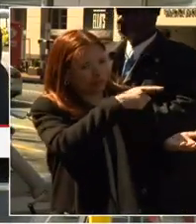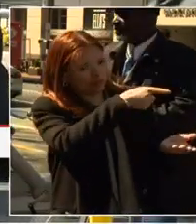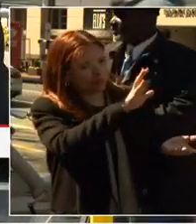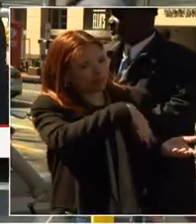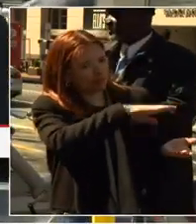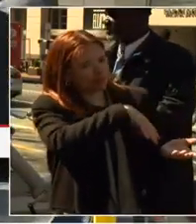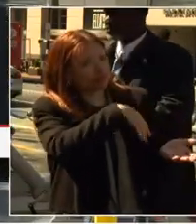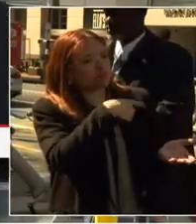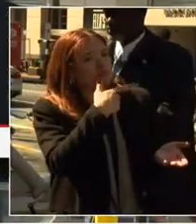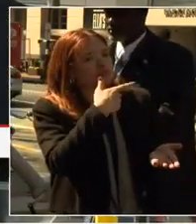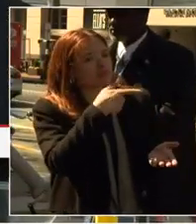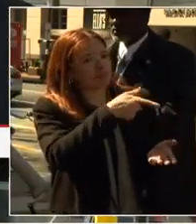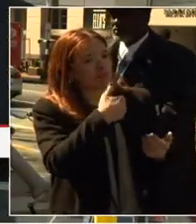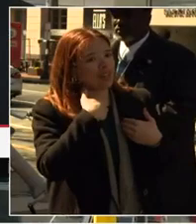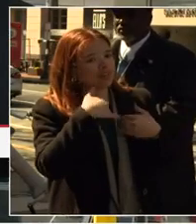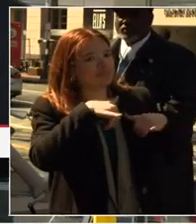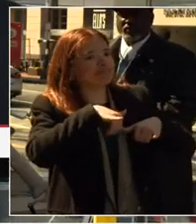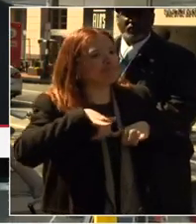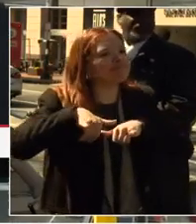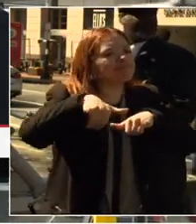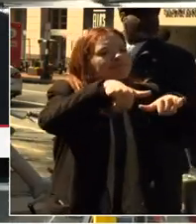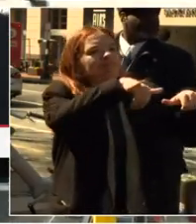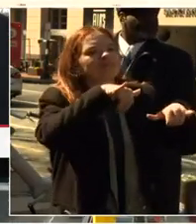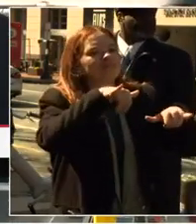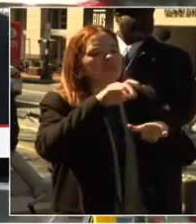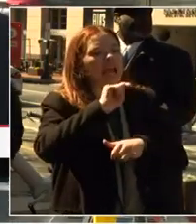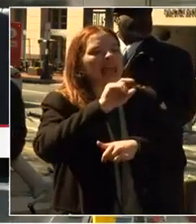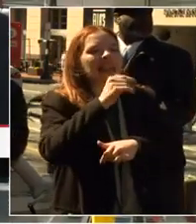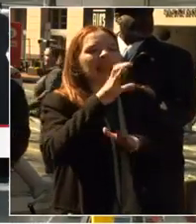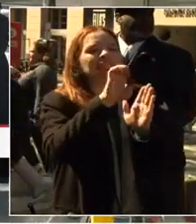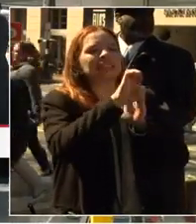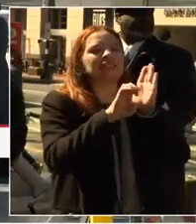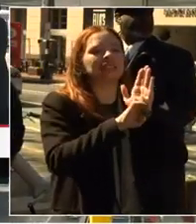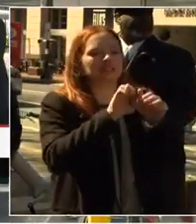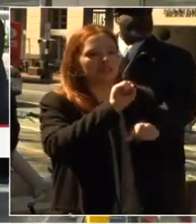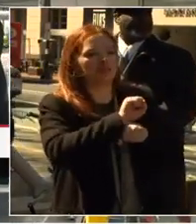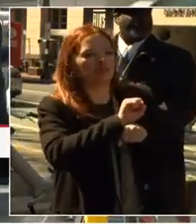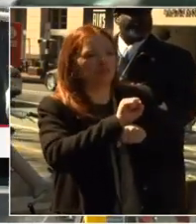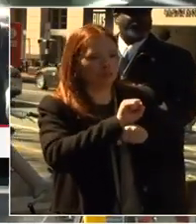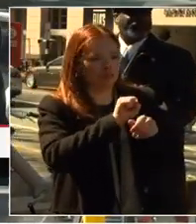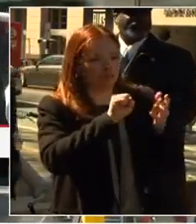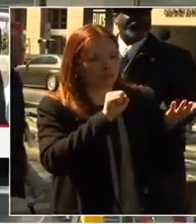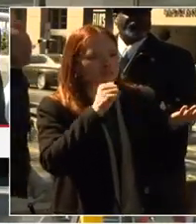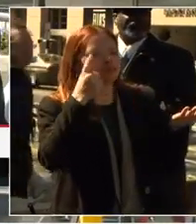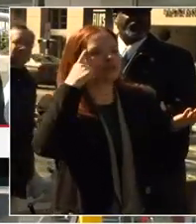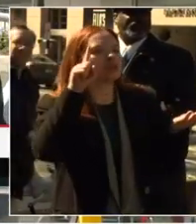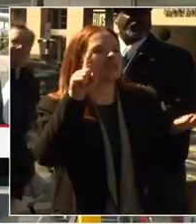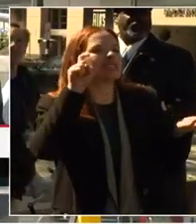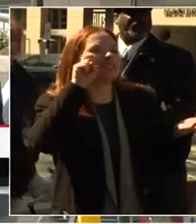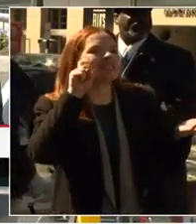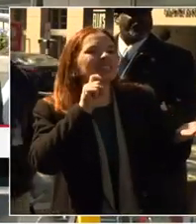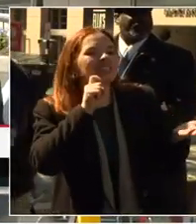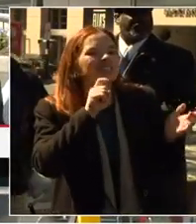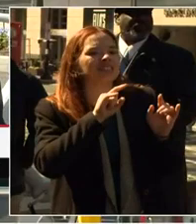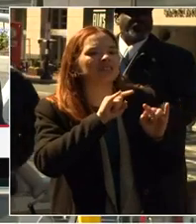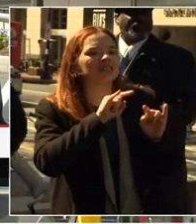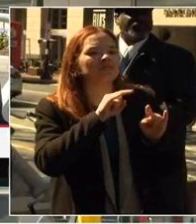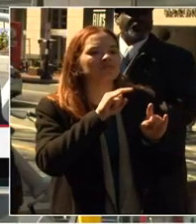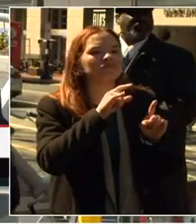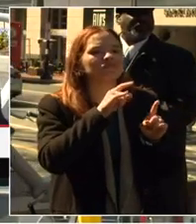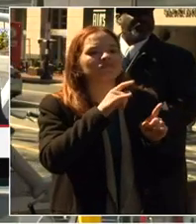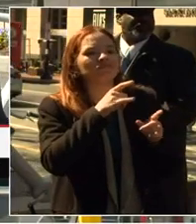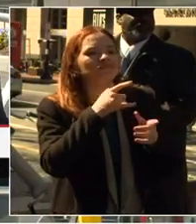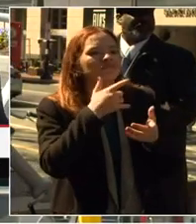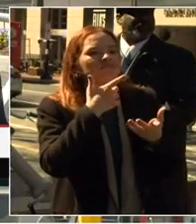for ethics in your administration, and certainly in terms of sexual harassment or misbehavior. Can you at least characterize what